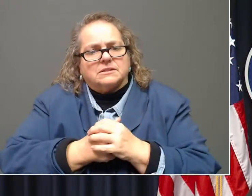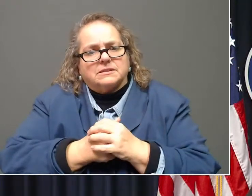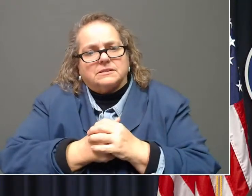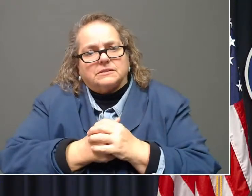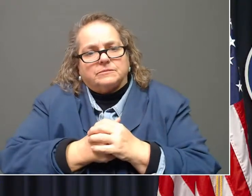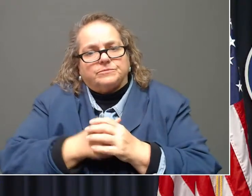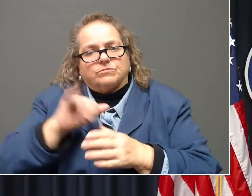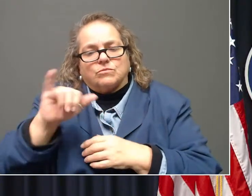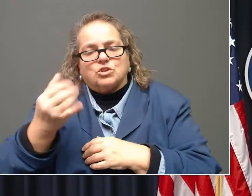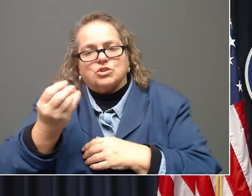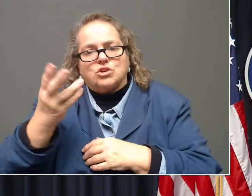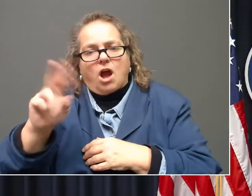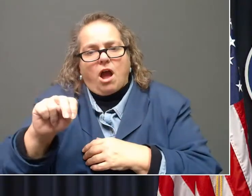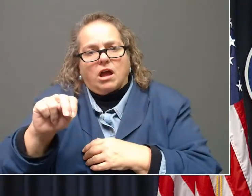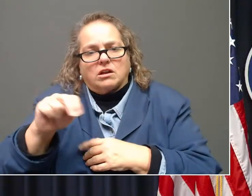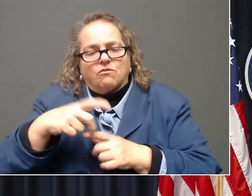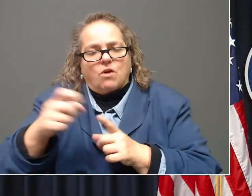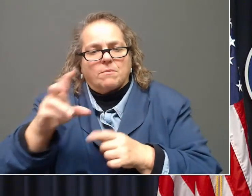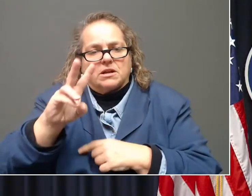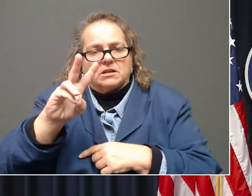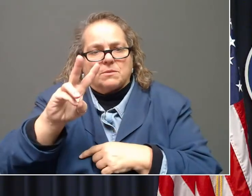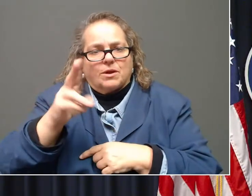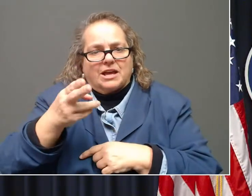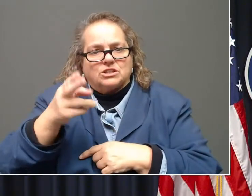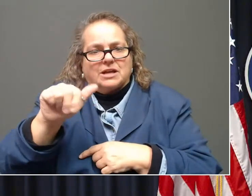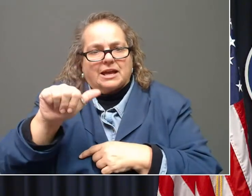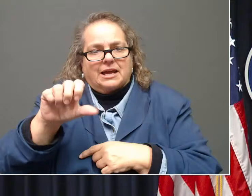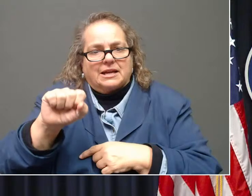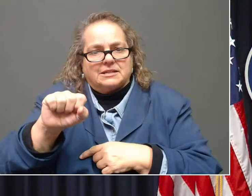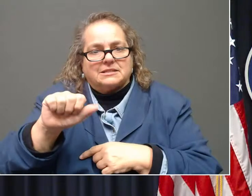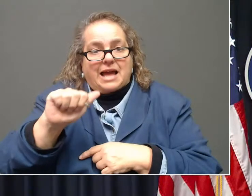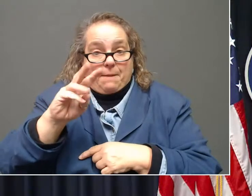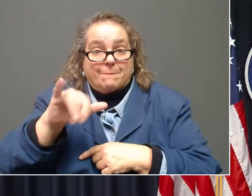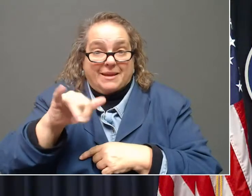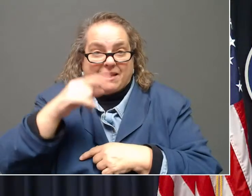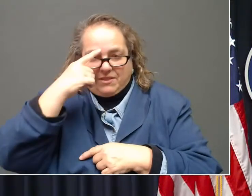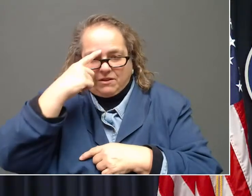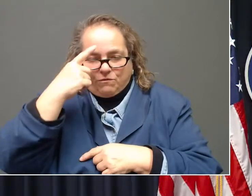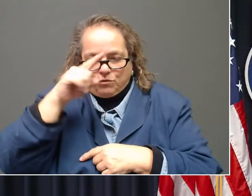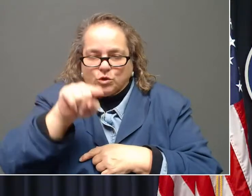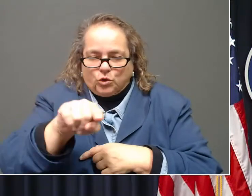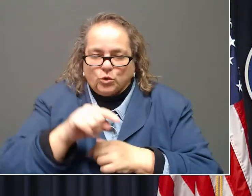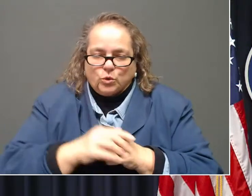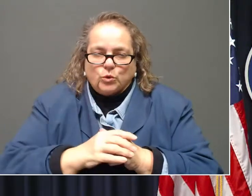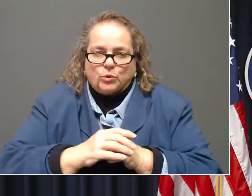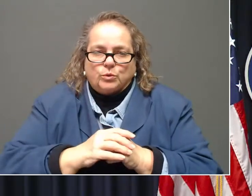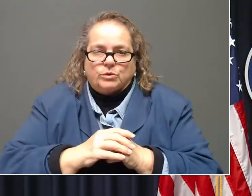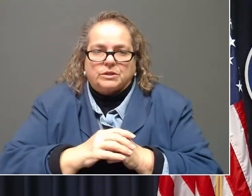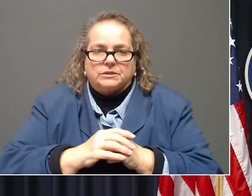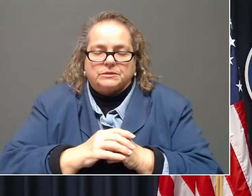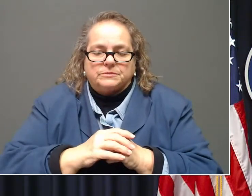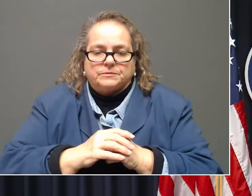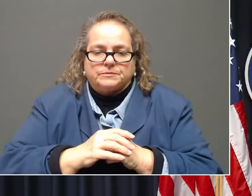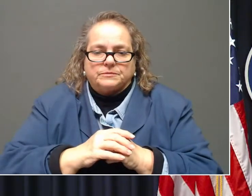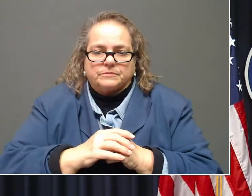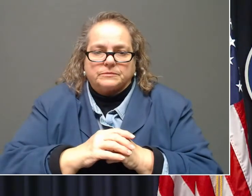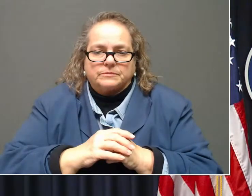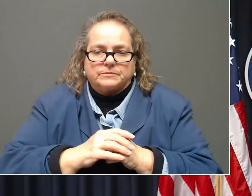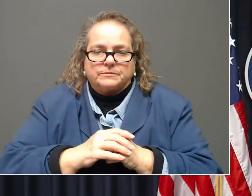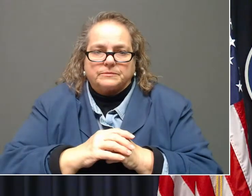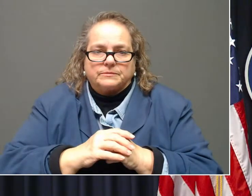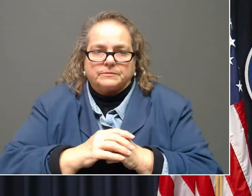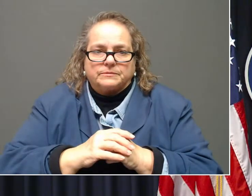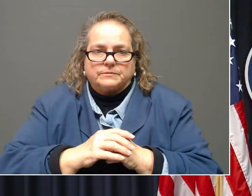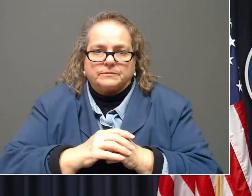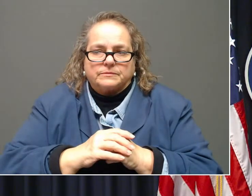publish guidelines that we're all living with right now about health department officials going out to some of these